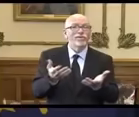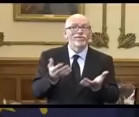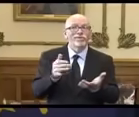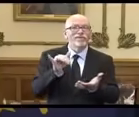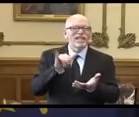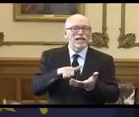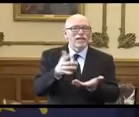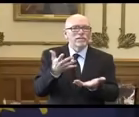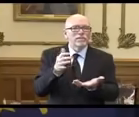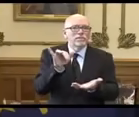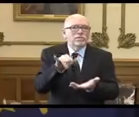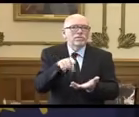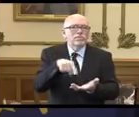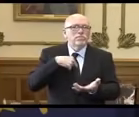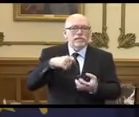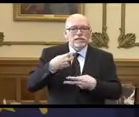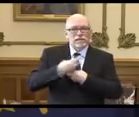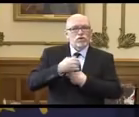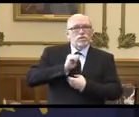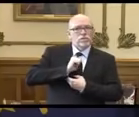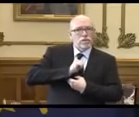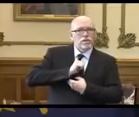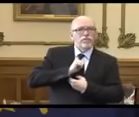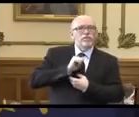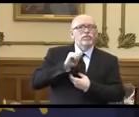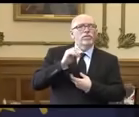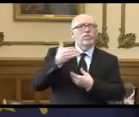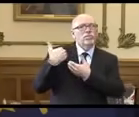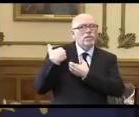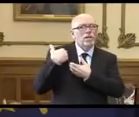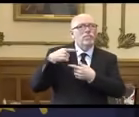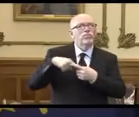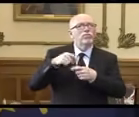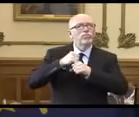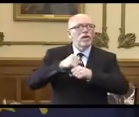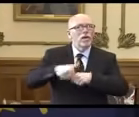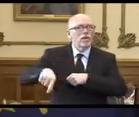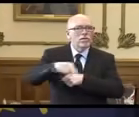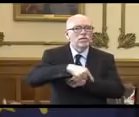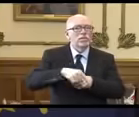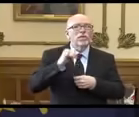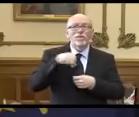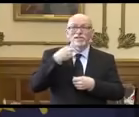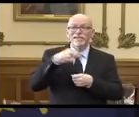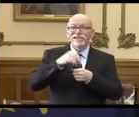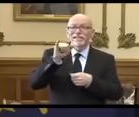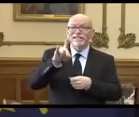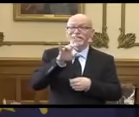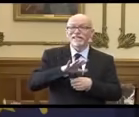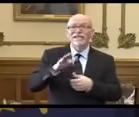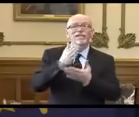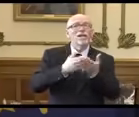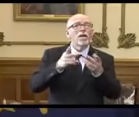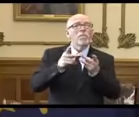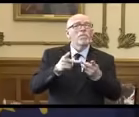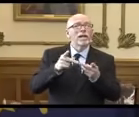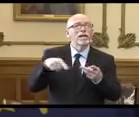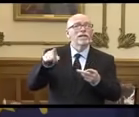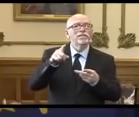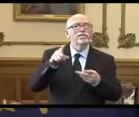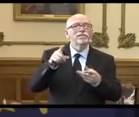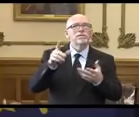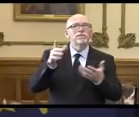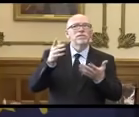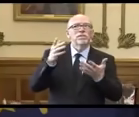that relationship. And that's to date why we've seen around the state of Indiana, some places haven't flared